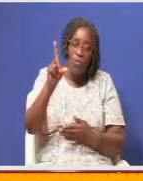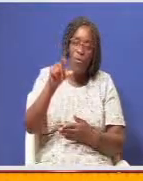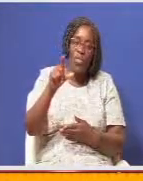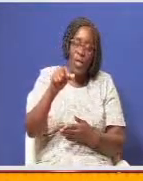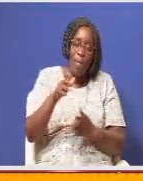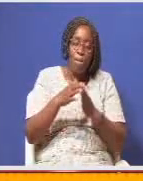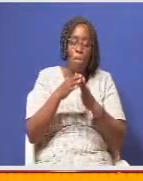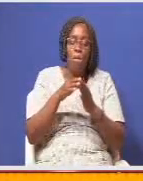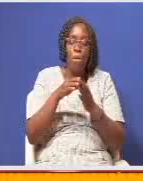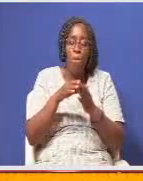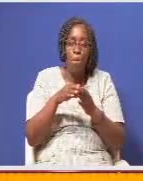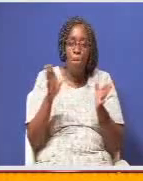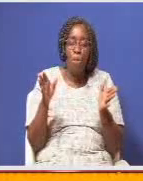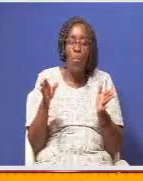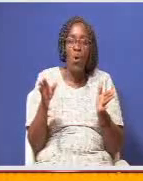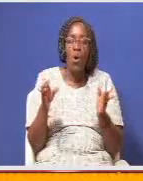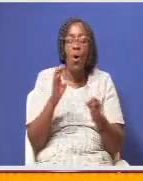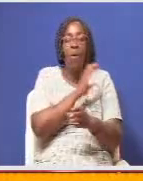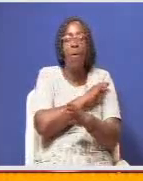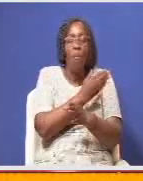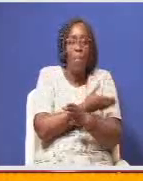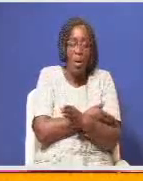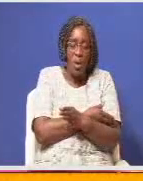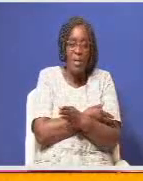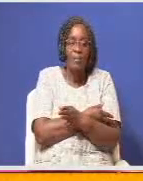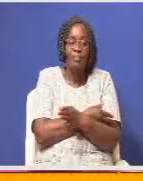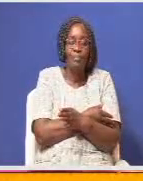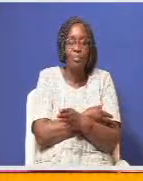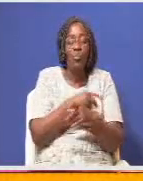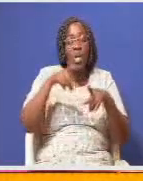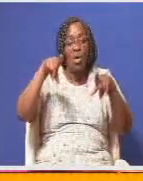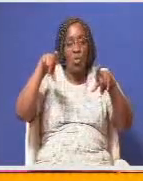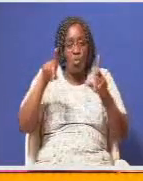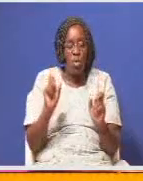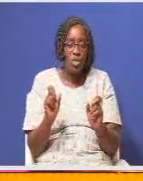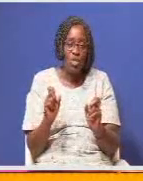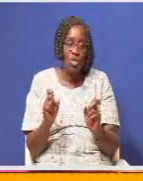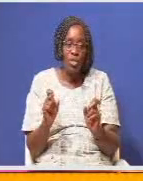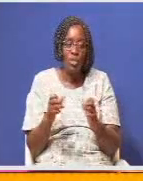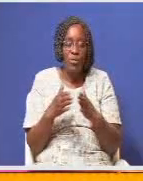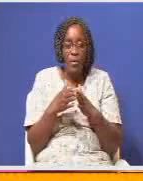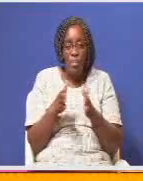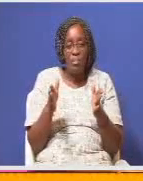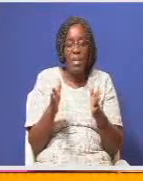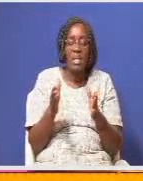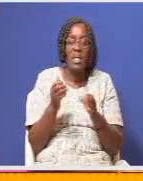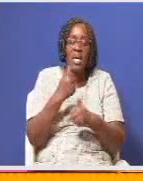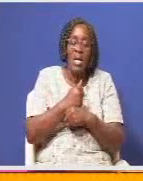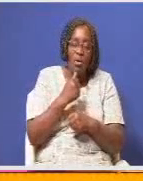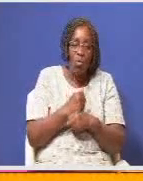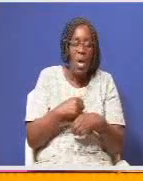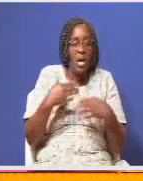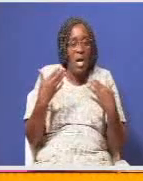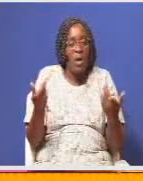extra capability that they don't have. Biuria, biakisha ke mwingi, operation yandere teatea,